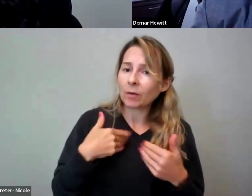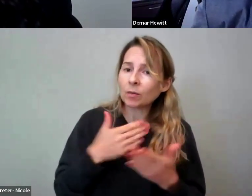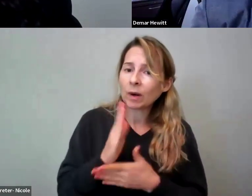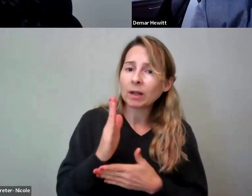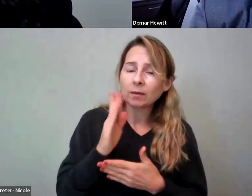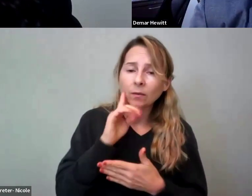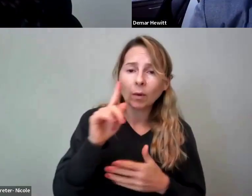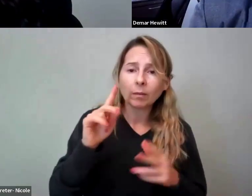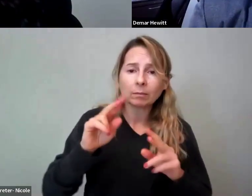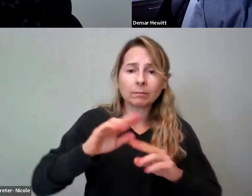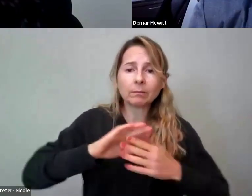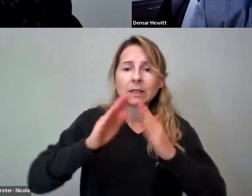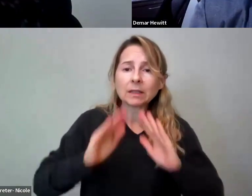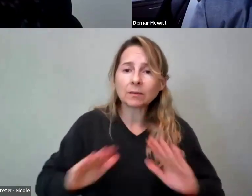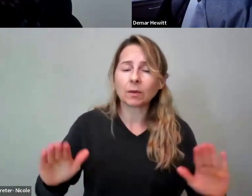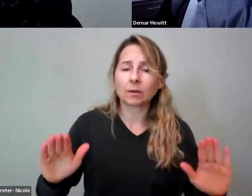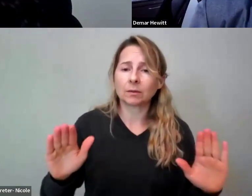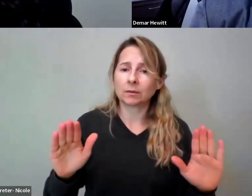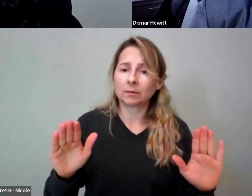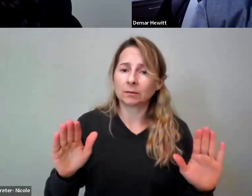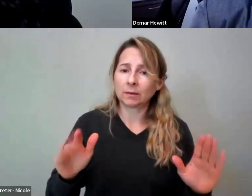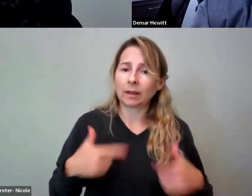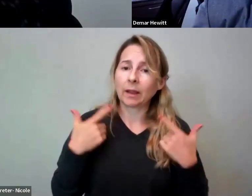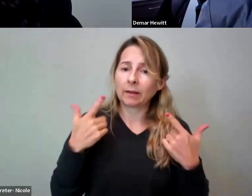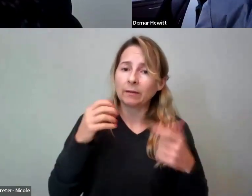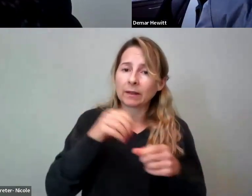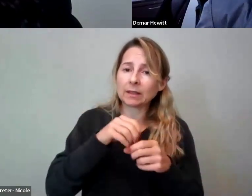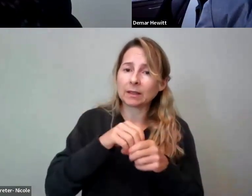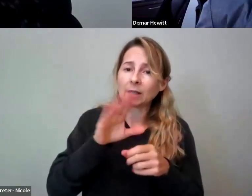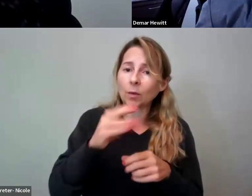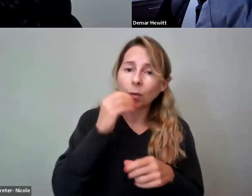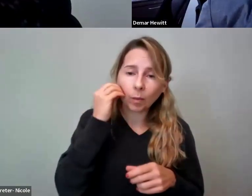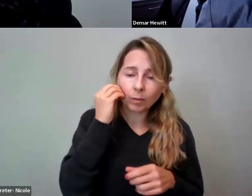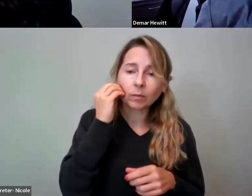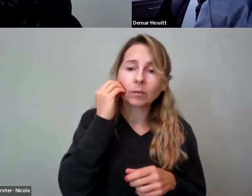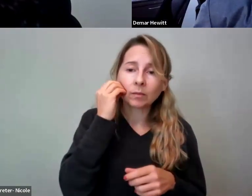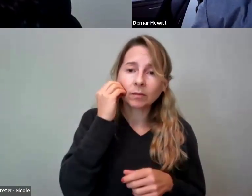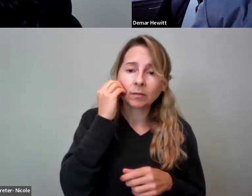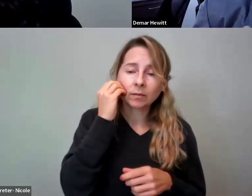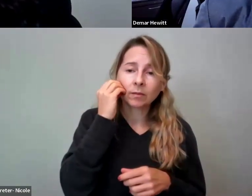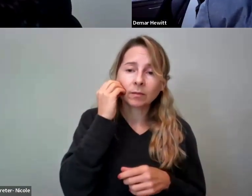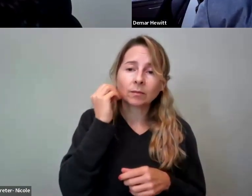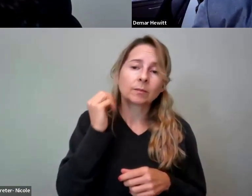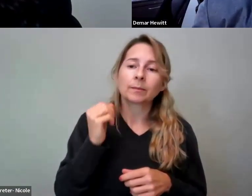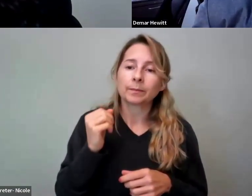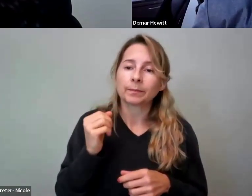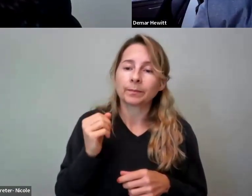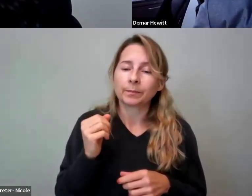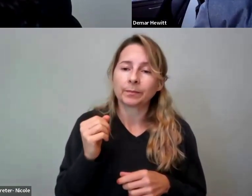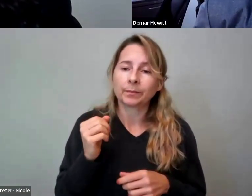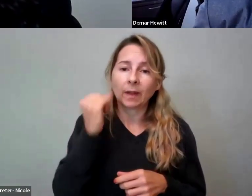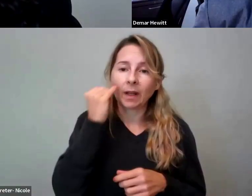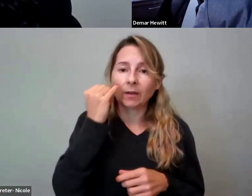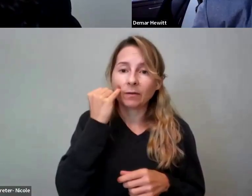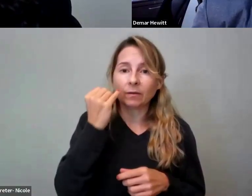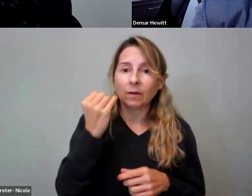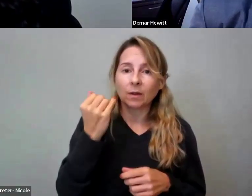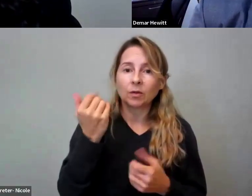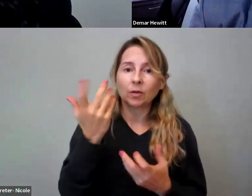peaceful enjoyment of your unit. And where it is that you have persons within your space, makes you anxious